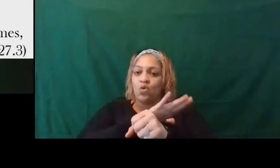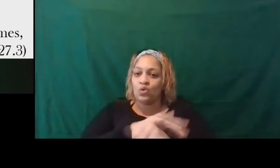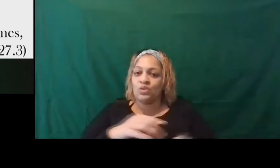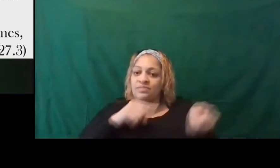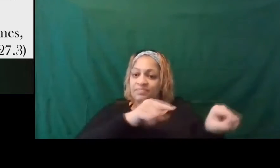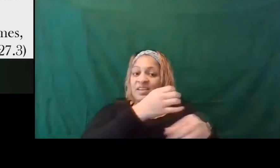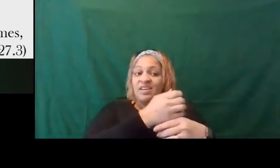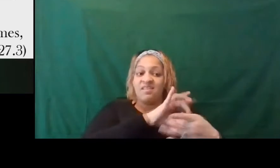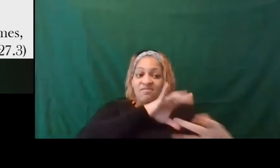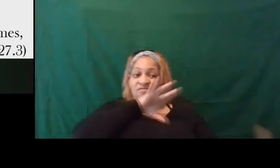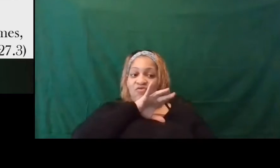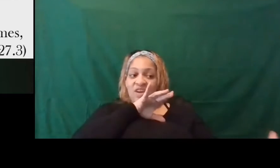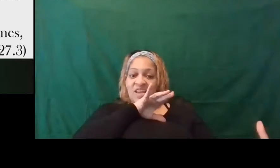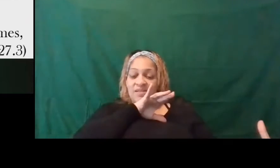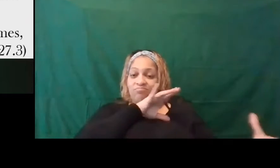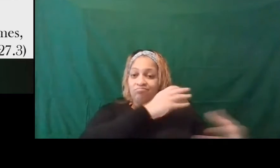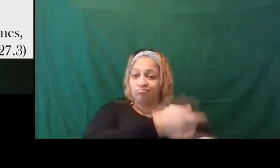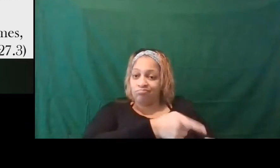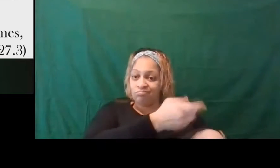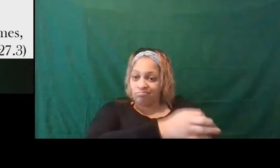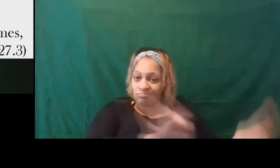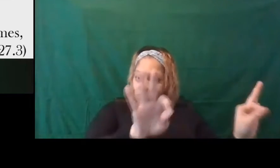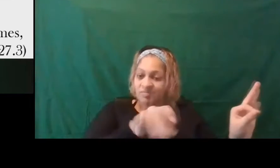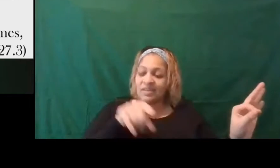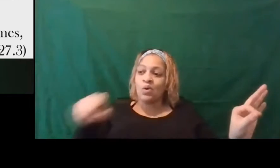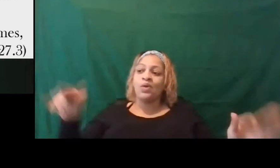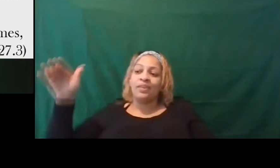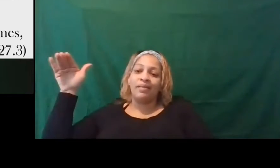emancipation or lack, scarcity,